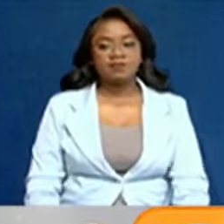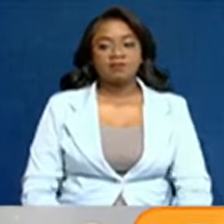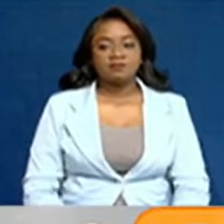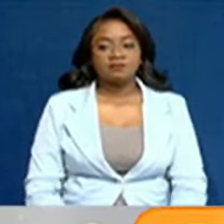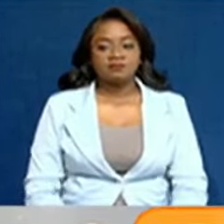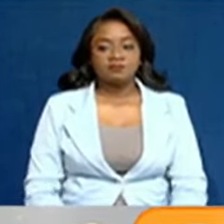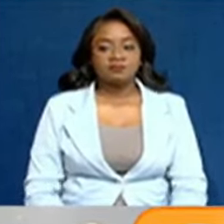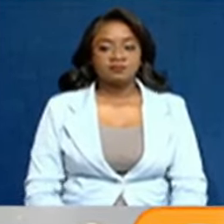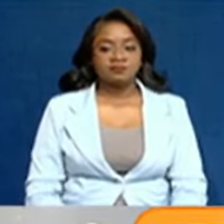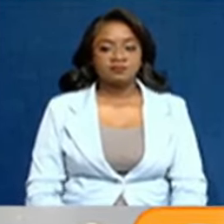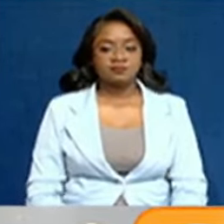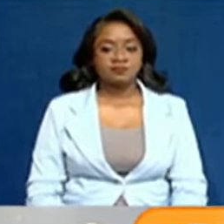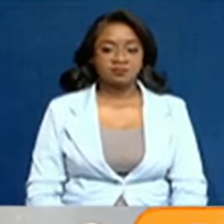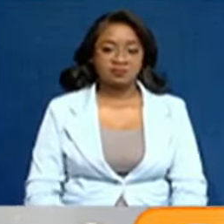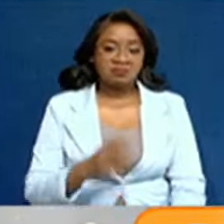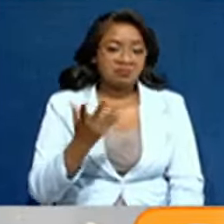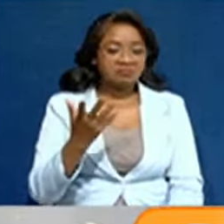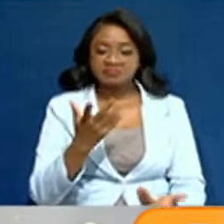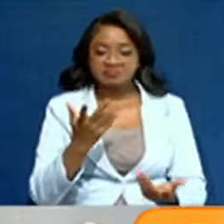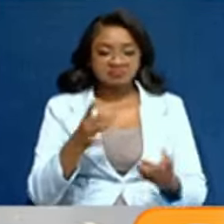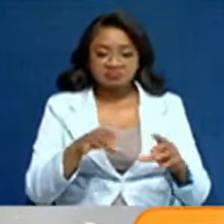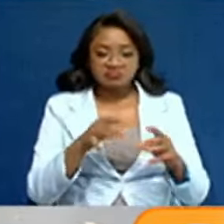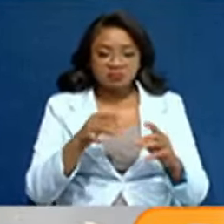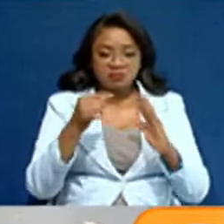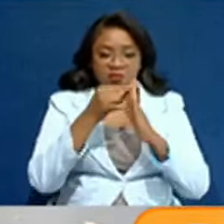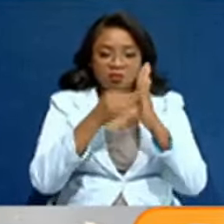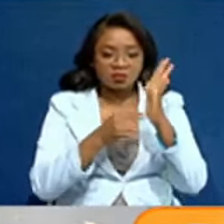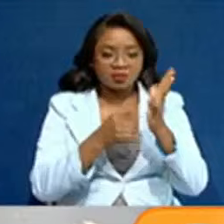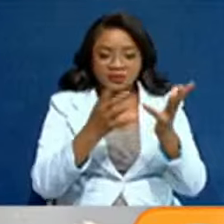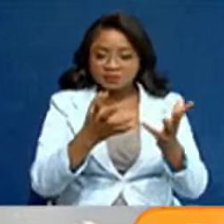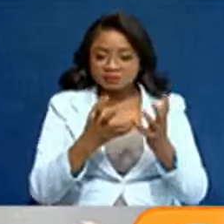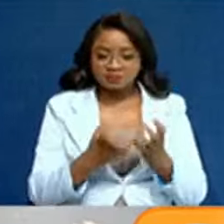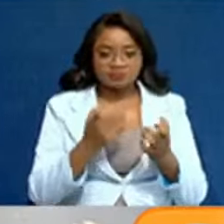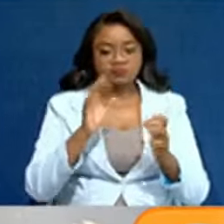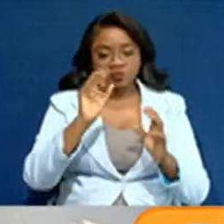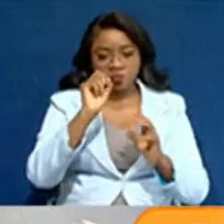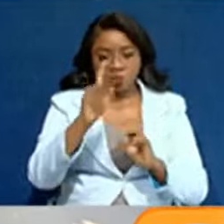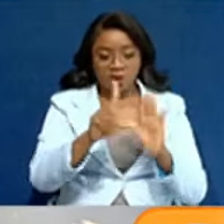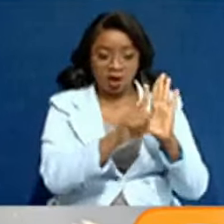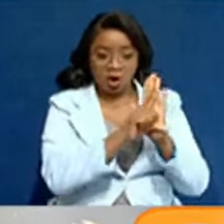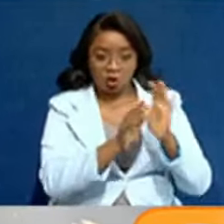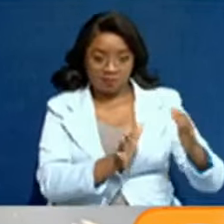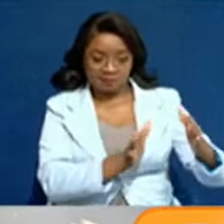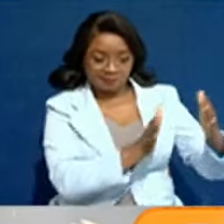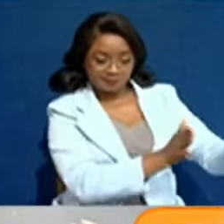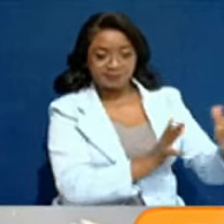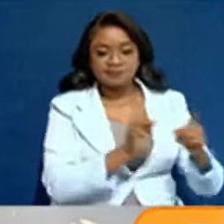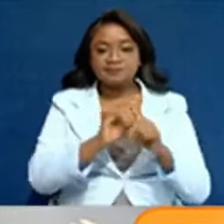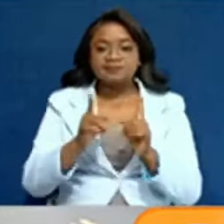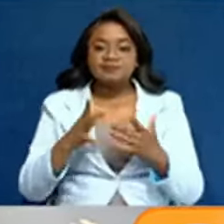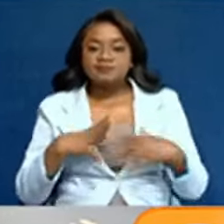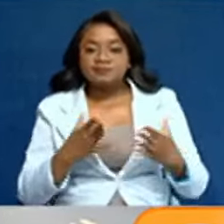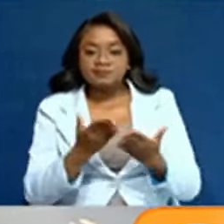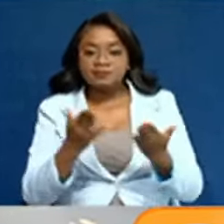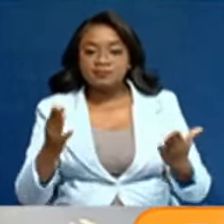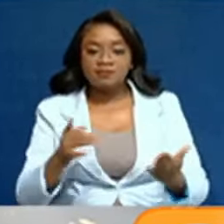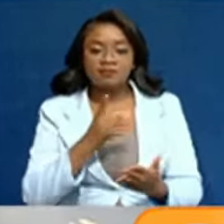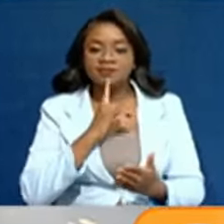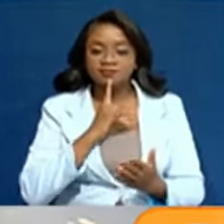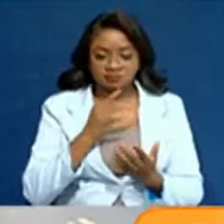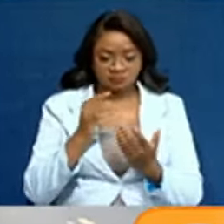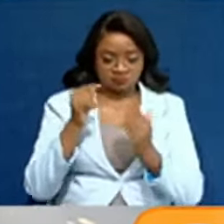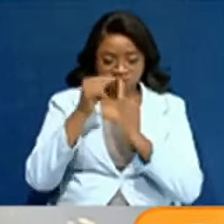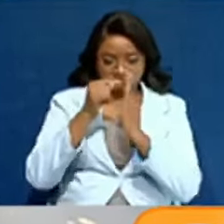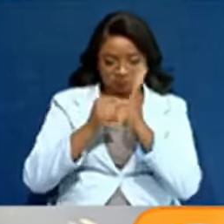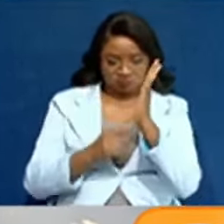or qualities of an area to become a city, away from the law, that citizens would say that when I look at this, indeed, it is qualifying to be a